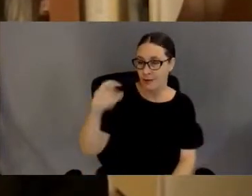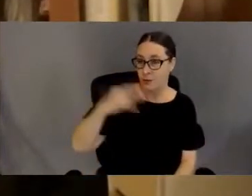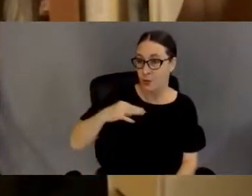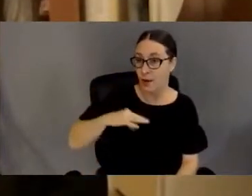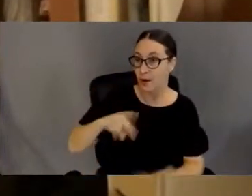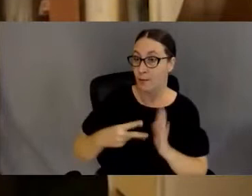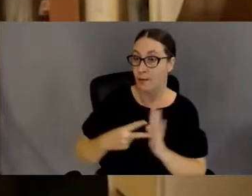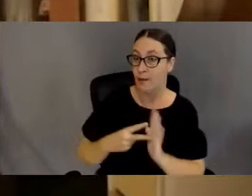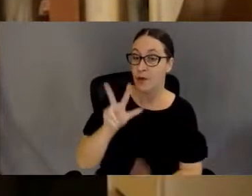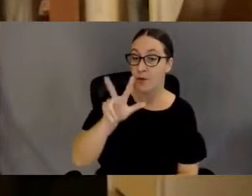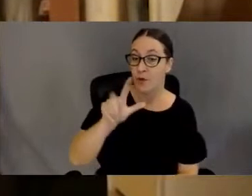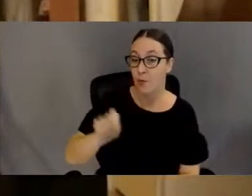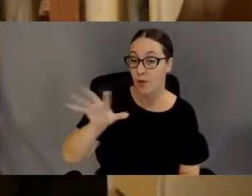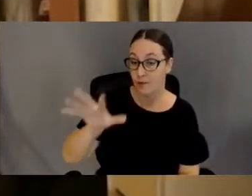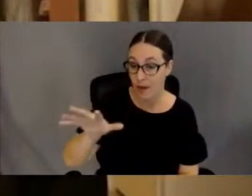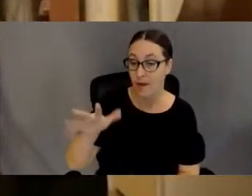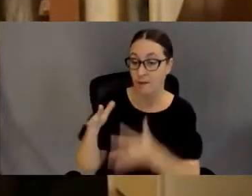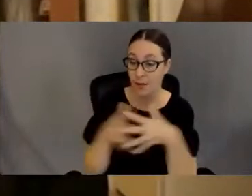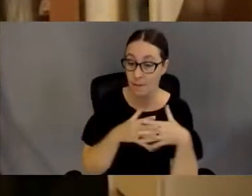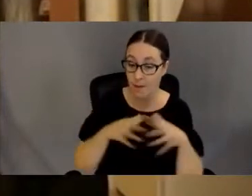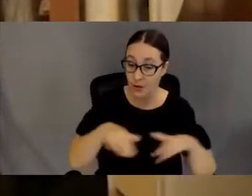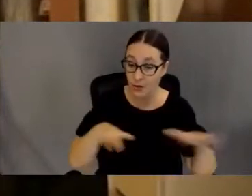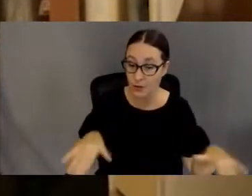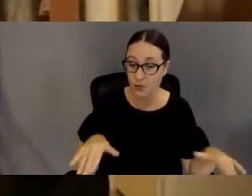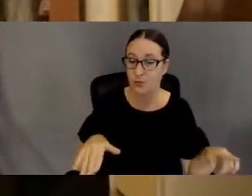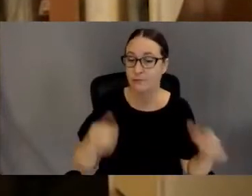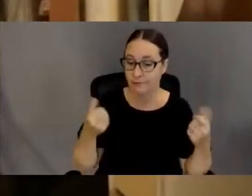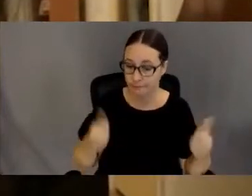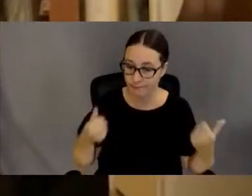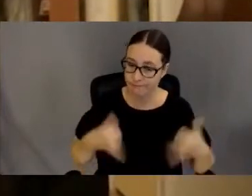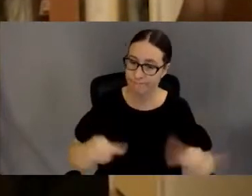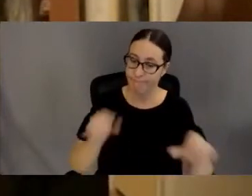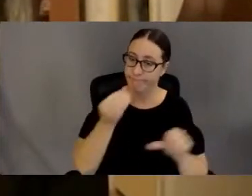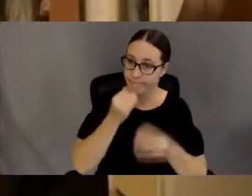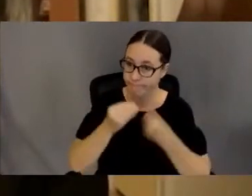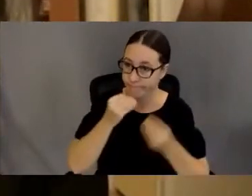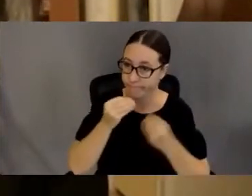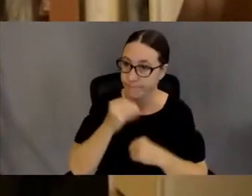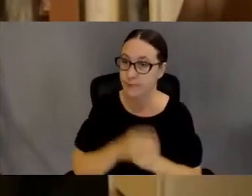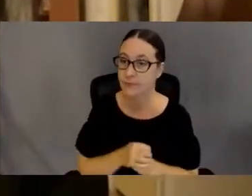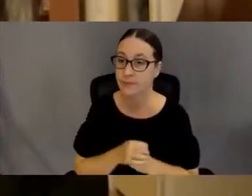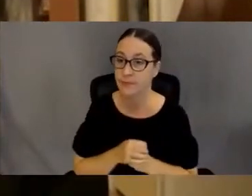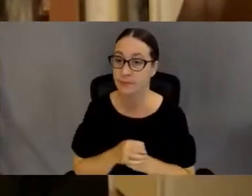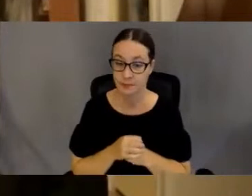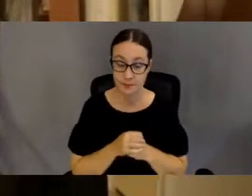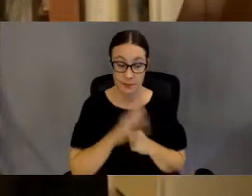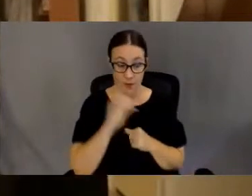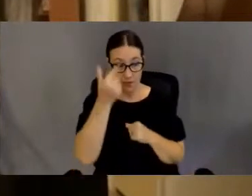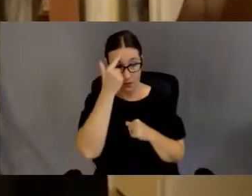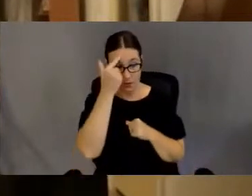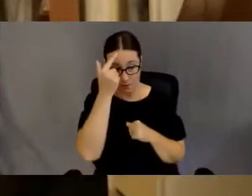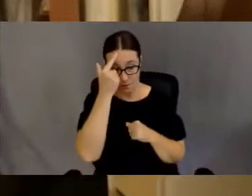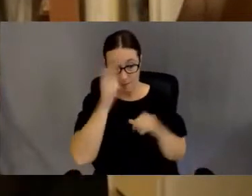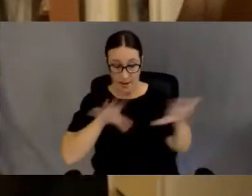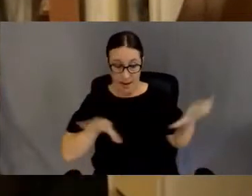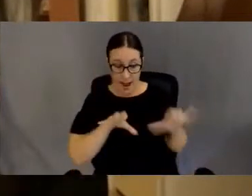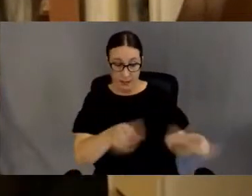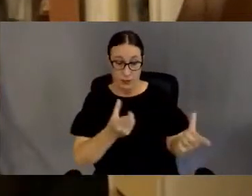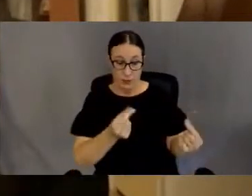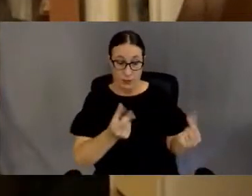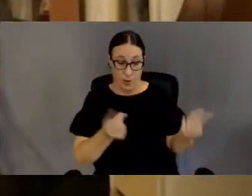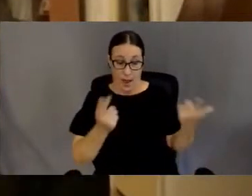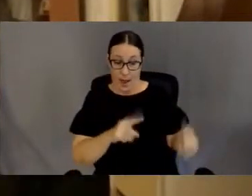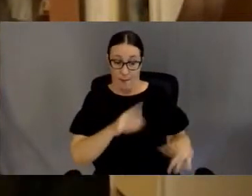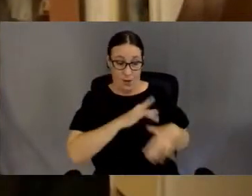American kids didn't go hungry. The actions government took early in the pandemic are making life better for